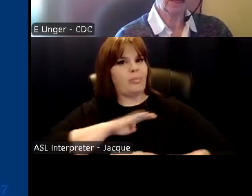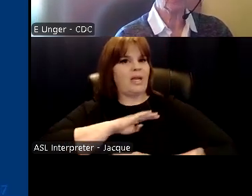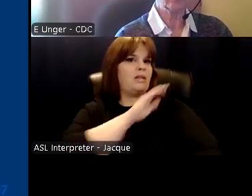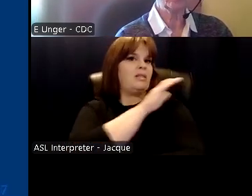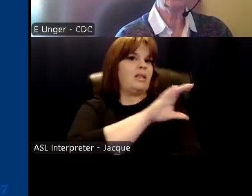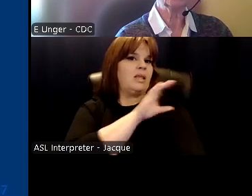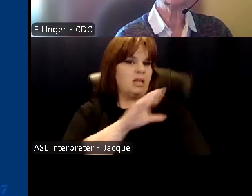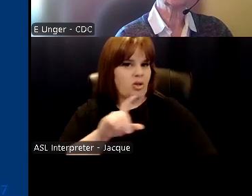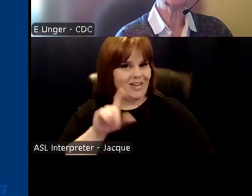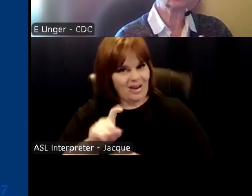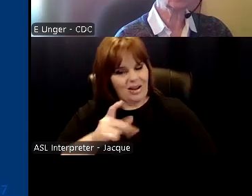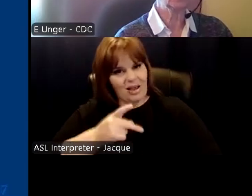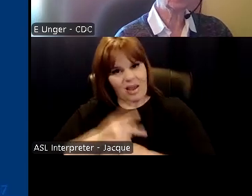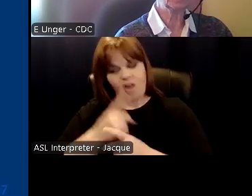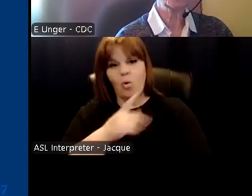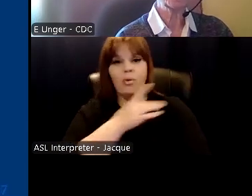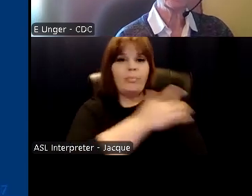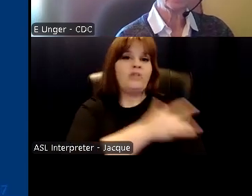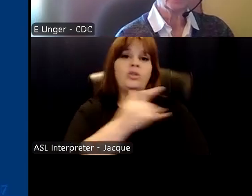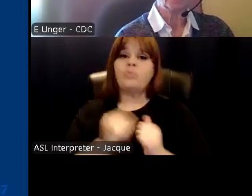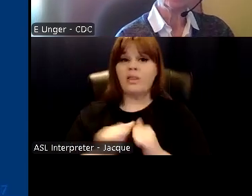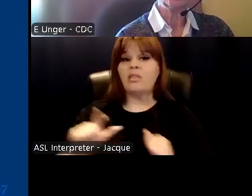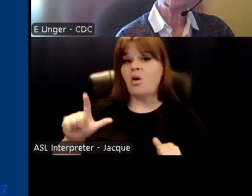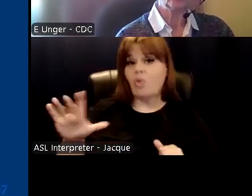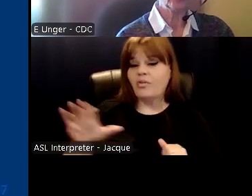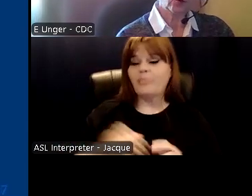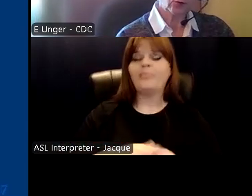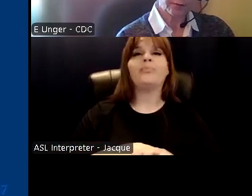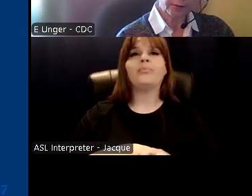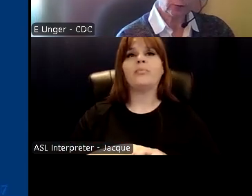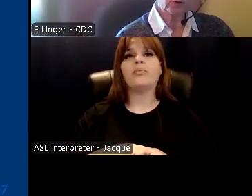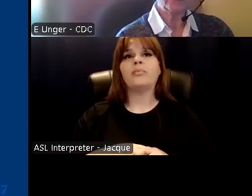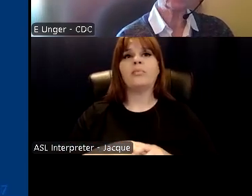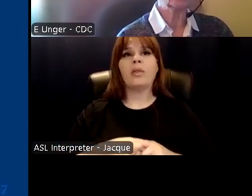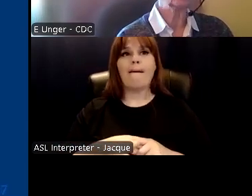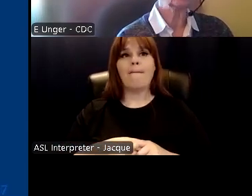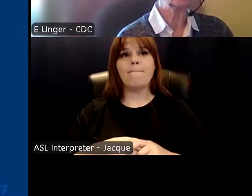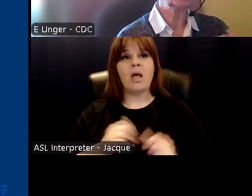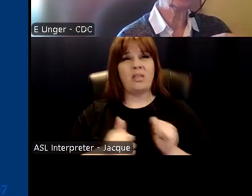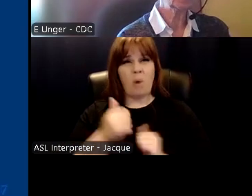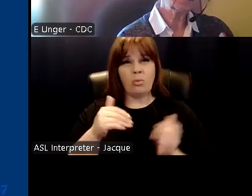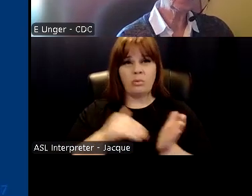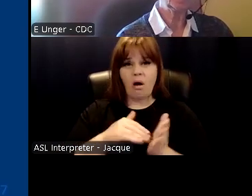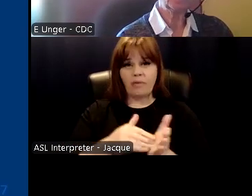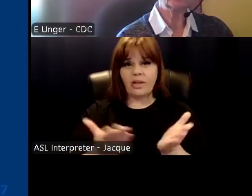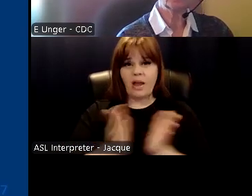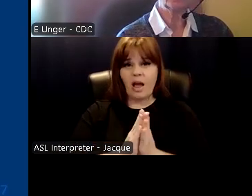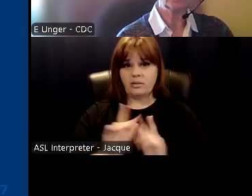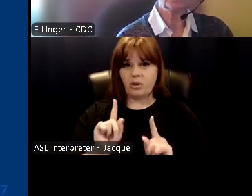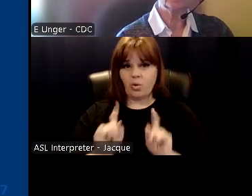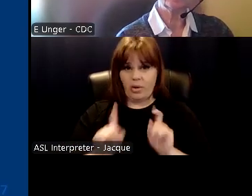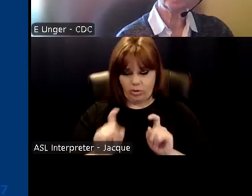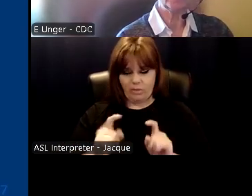the care of patients with long COVID. The most frequent question we continue to be asked